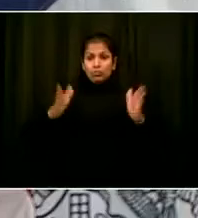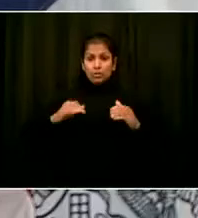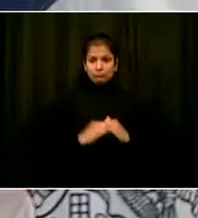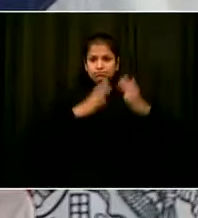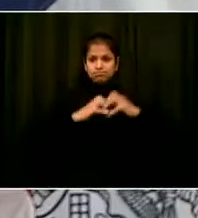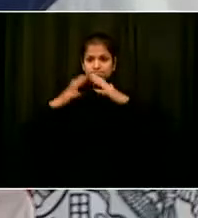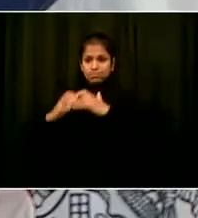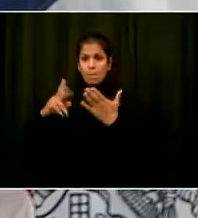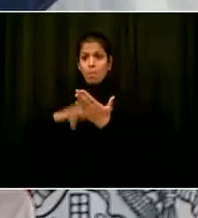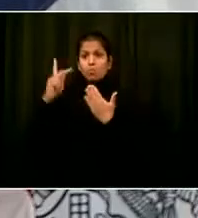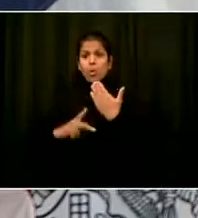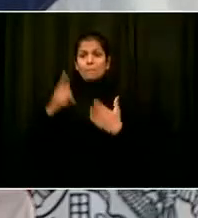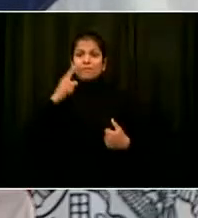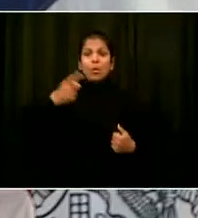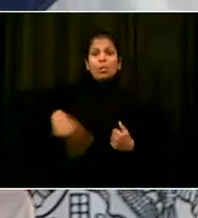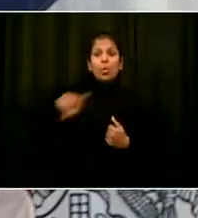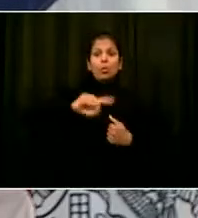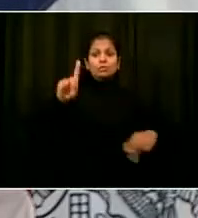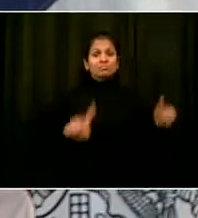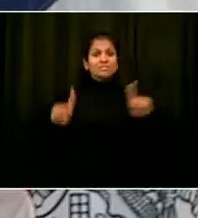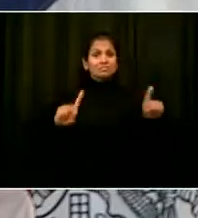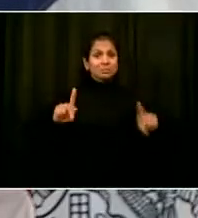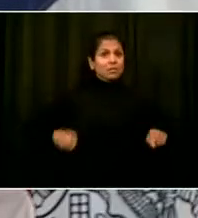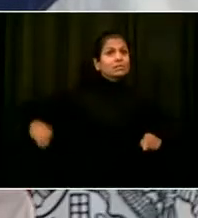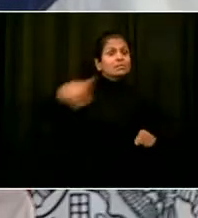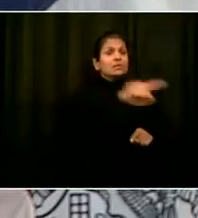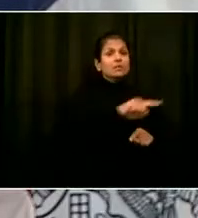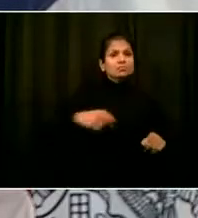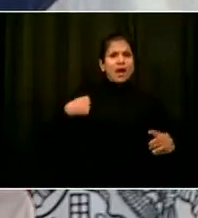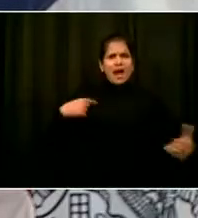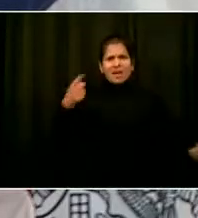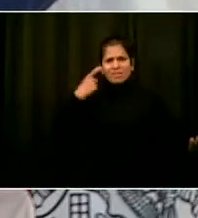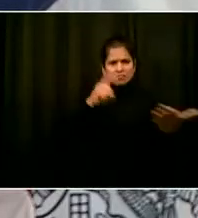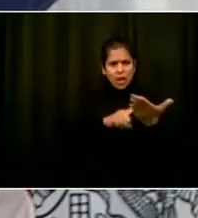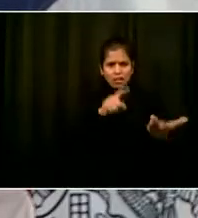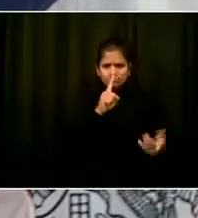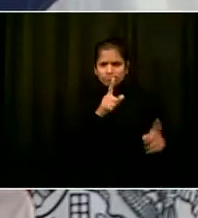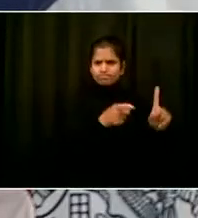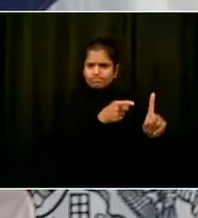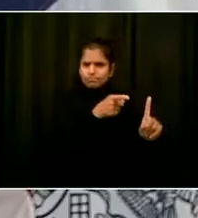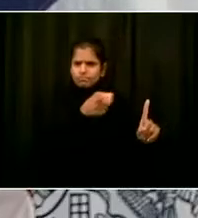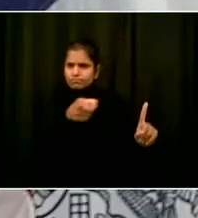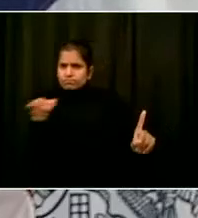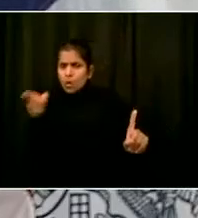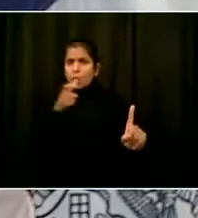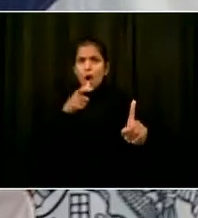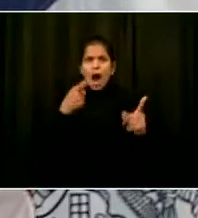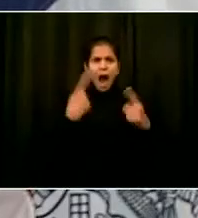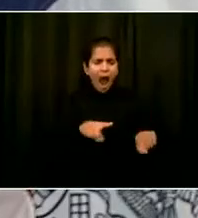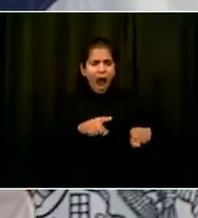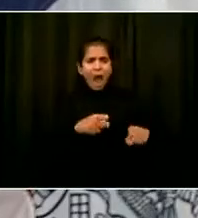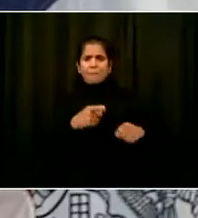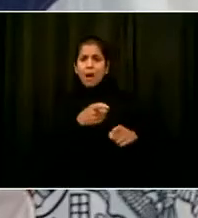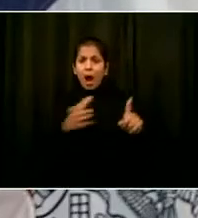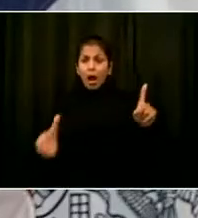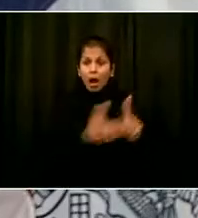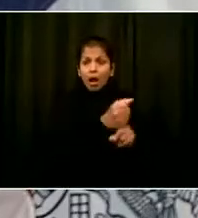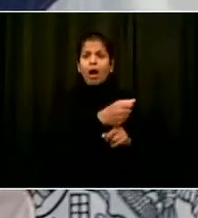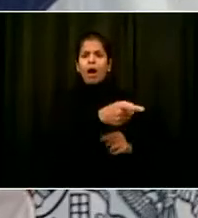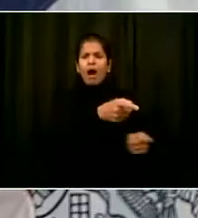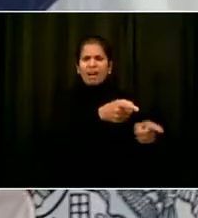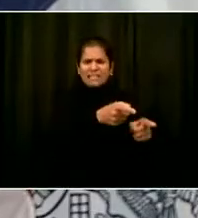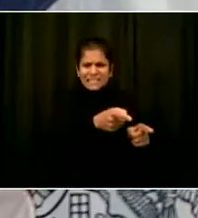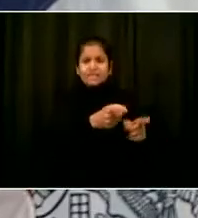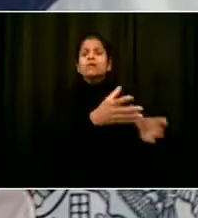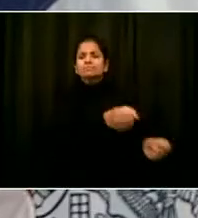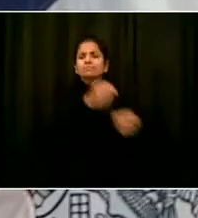before something like this happens and we need medical Intervention which our city agencies will do if we find someone who we think might be a threat to